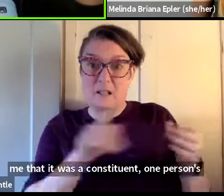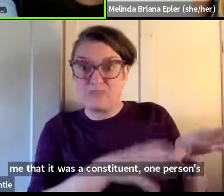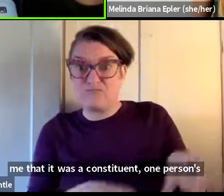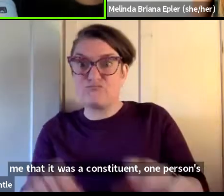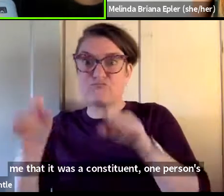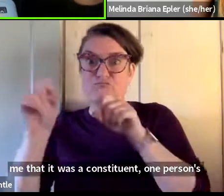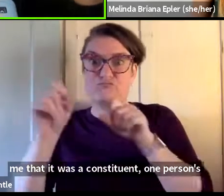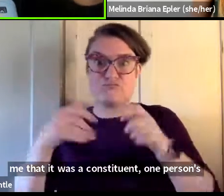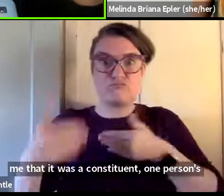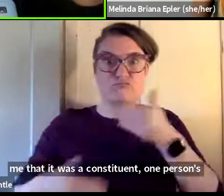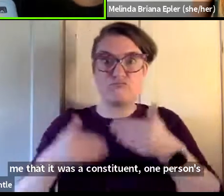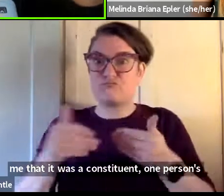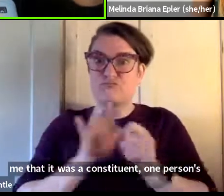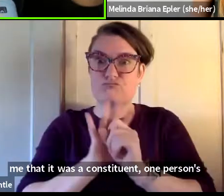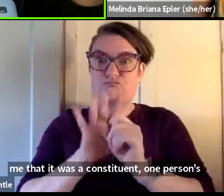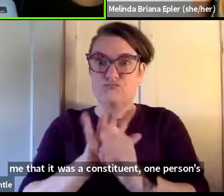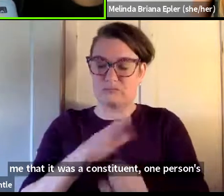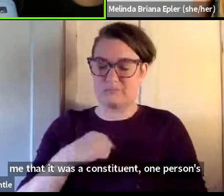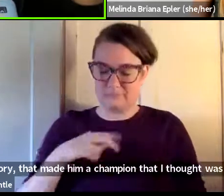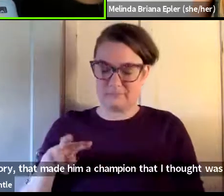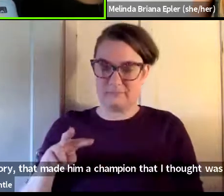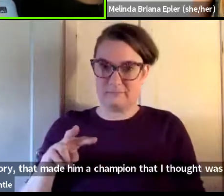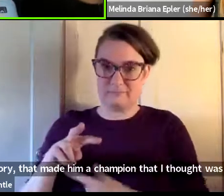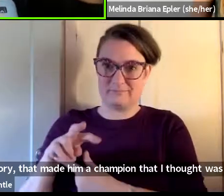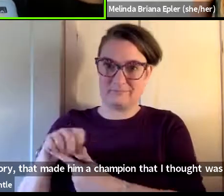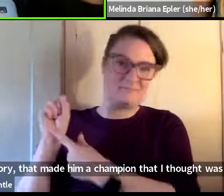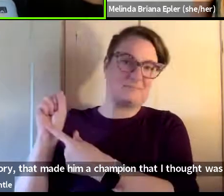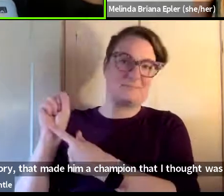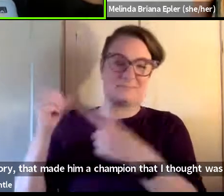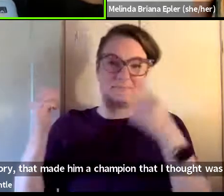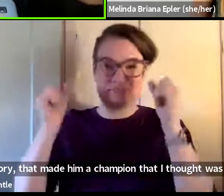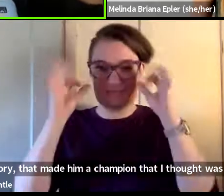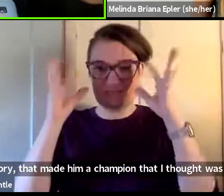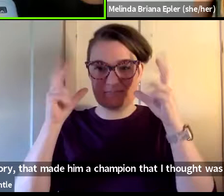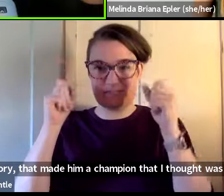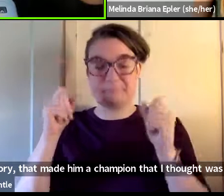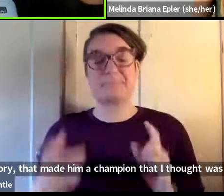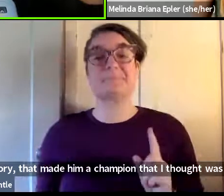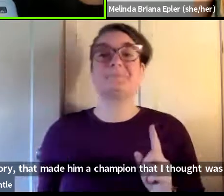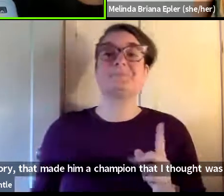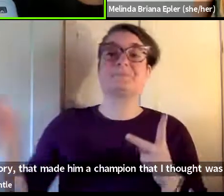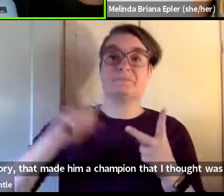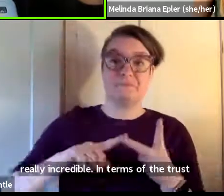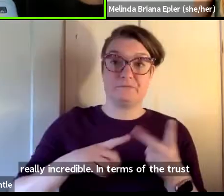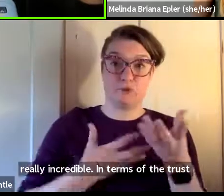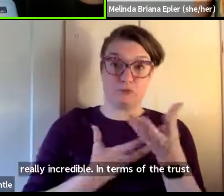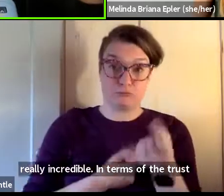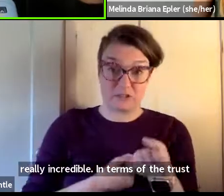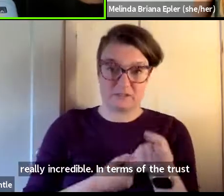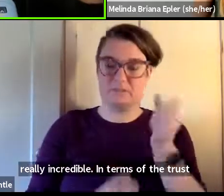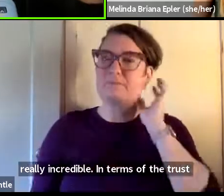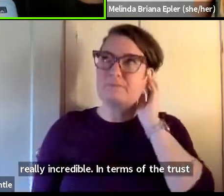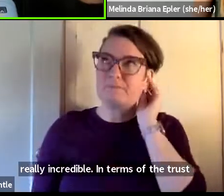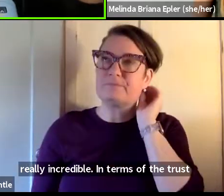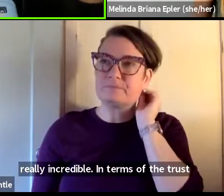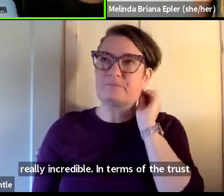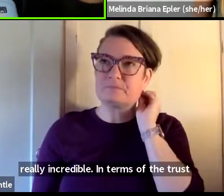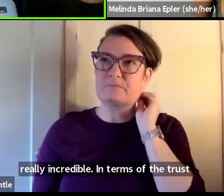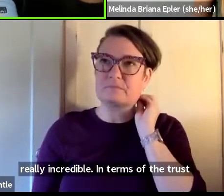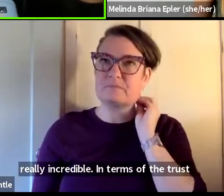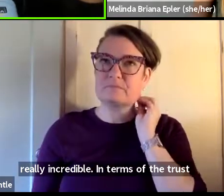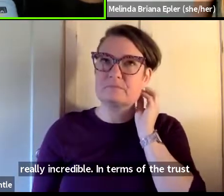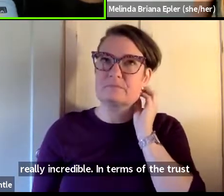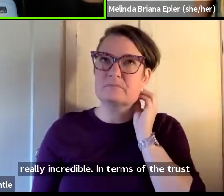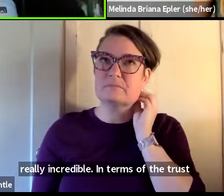I thought was really incredible. In terms of the trust piece, I think that people want to